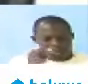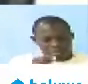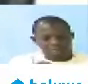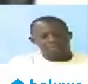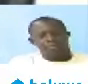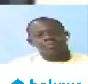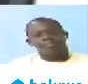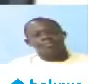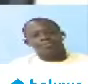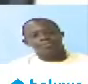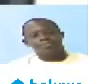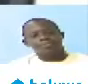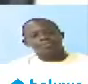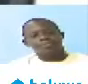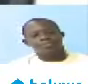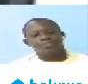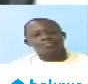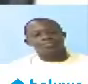So